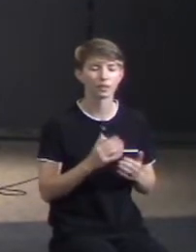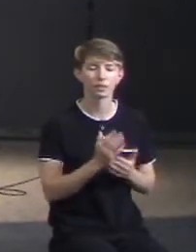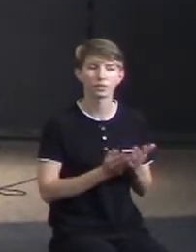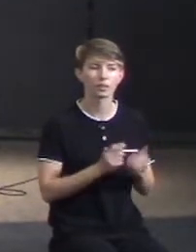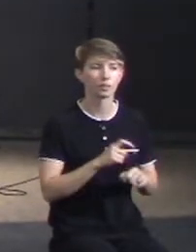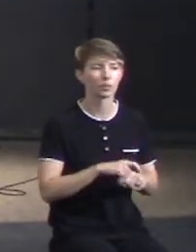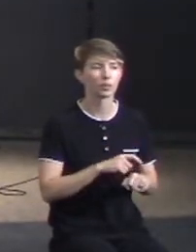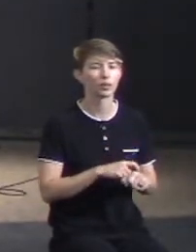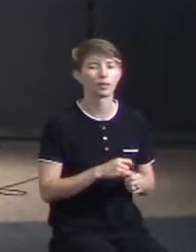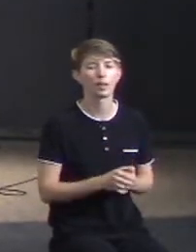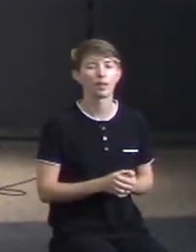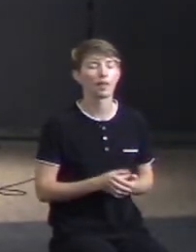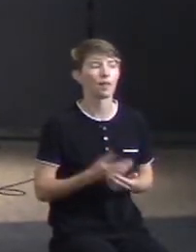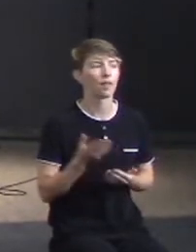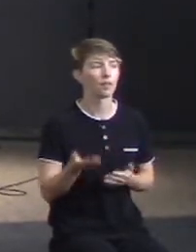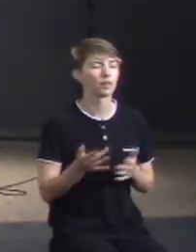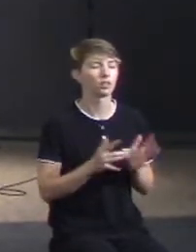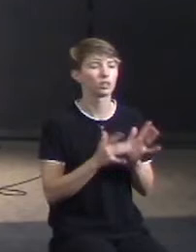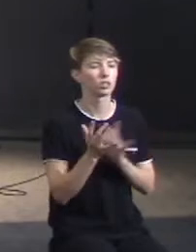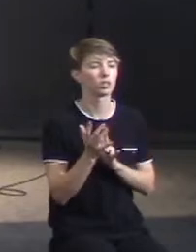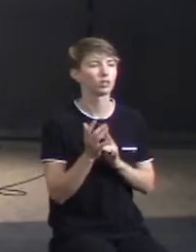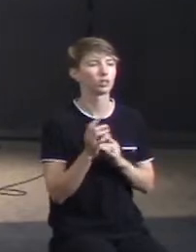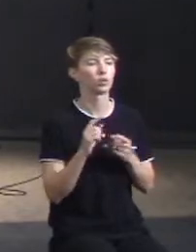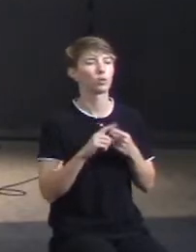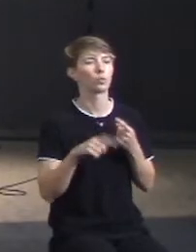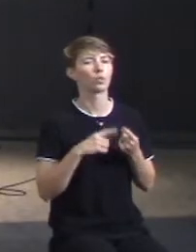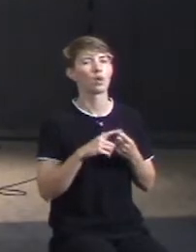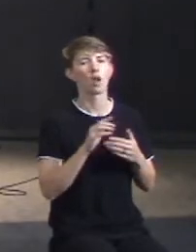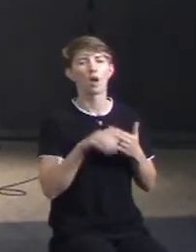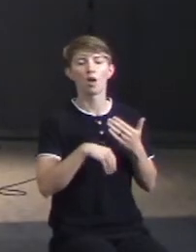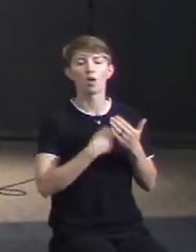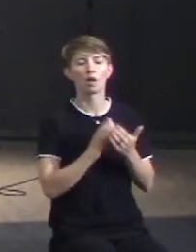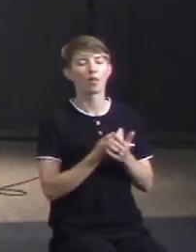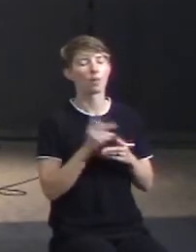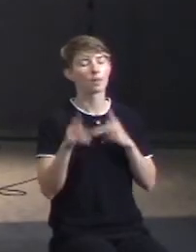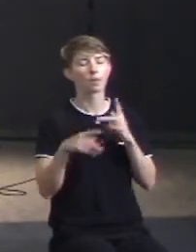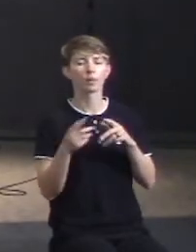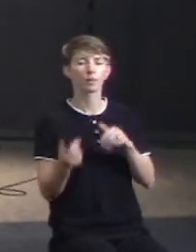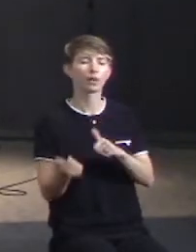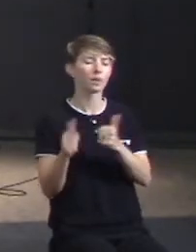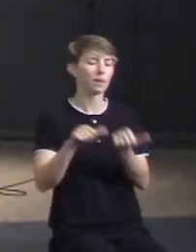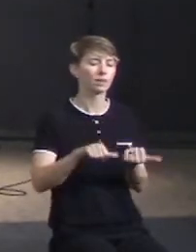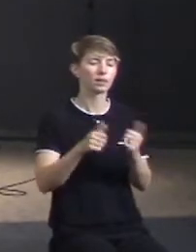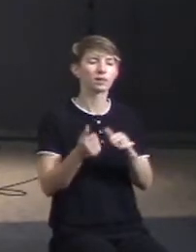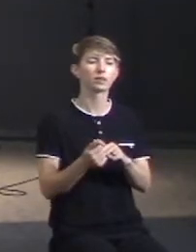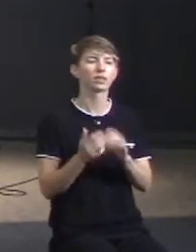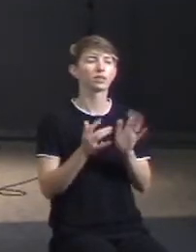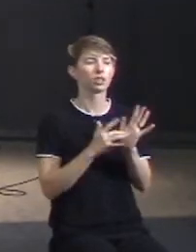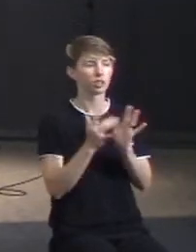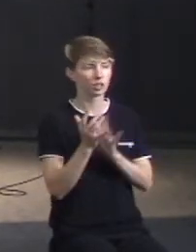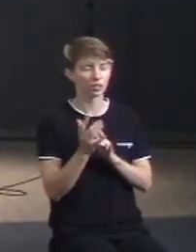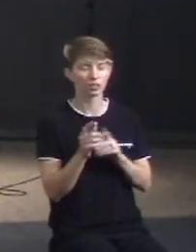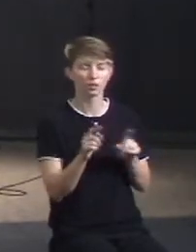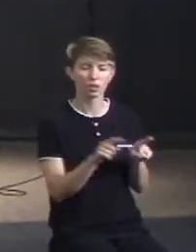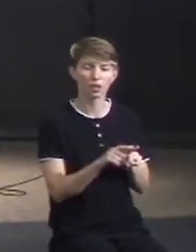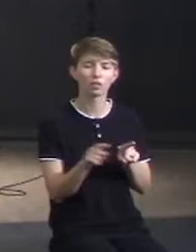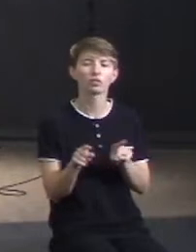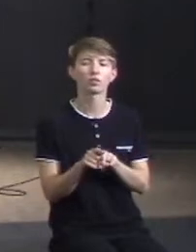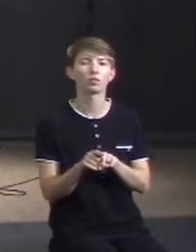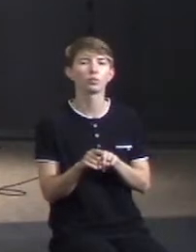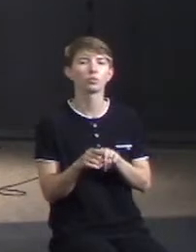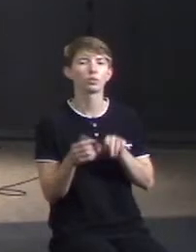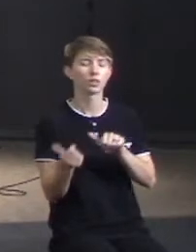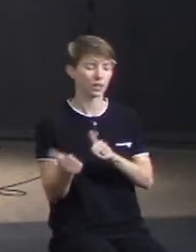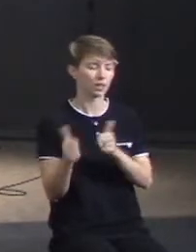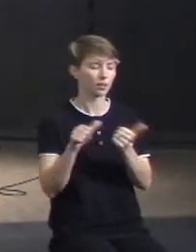And there's Jesus. When all the people were getting baptized, Jesus also was getting